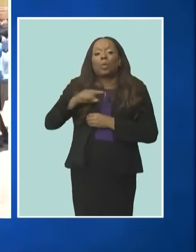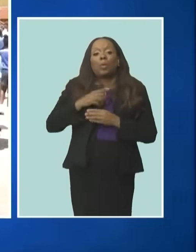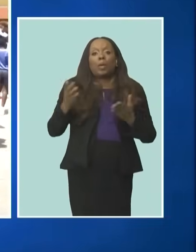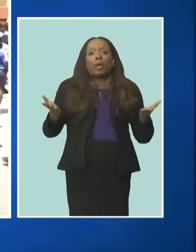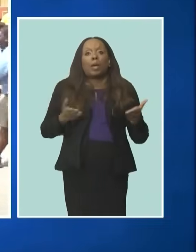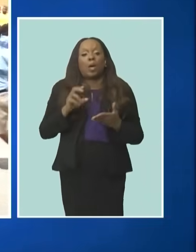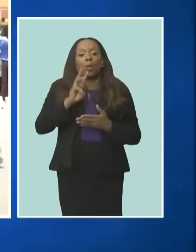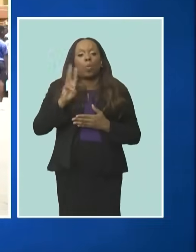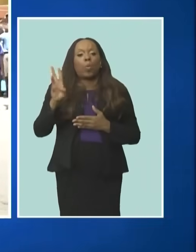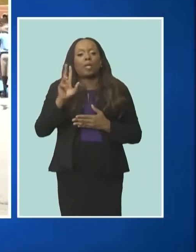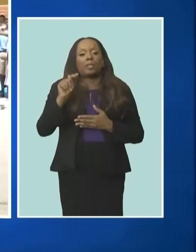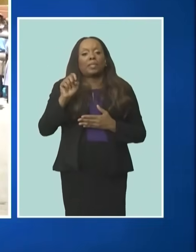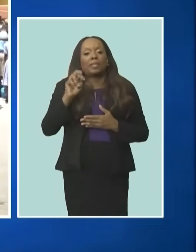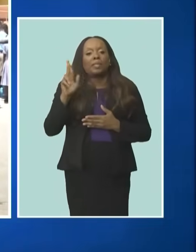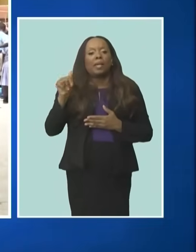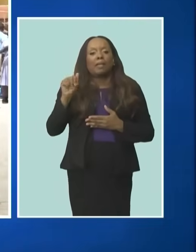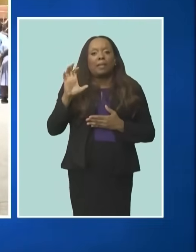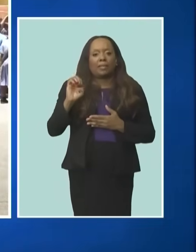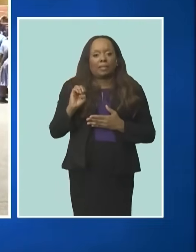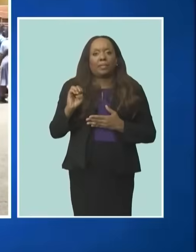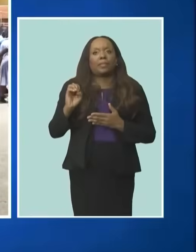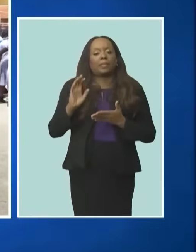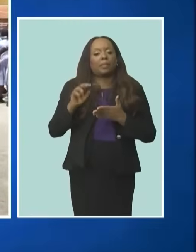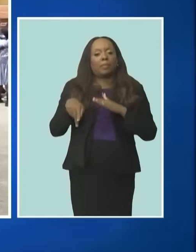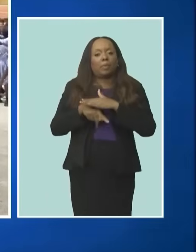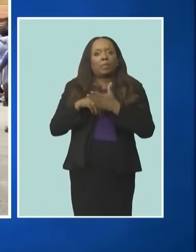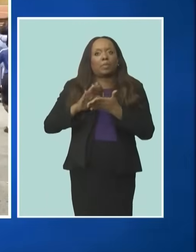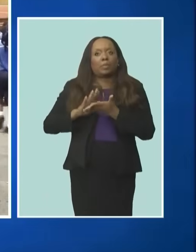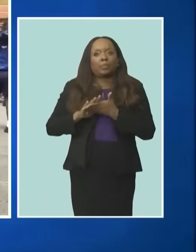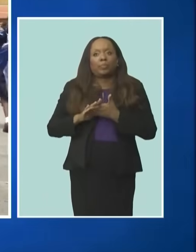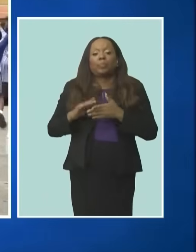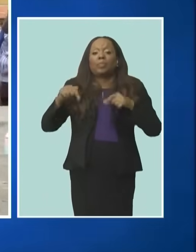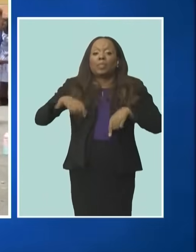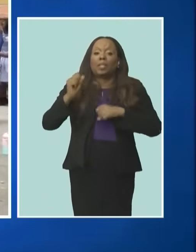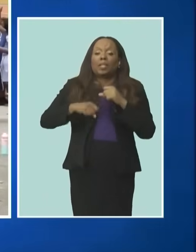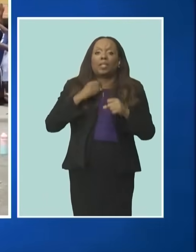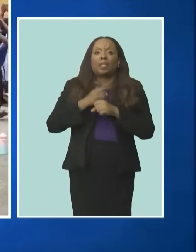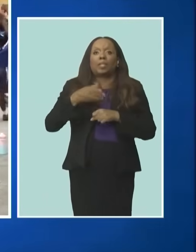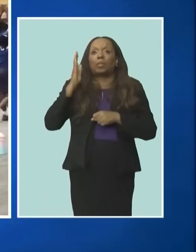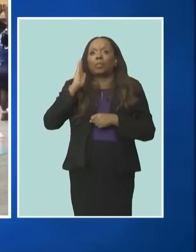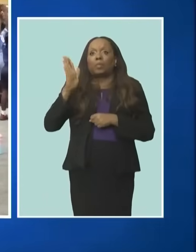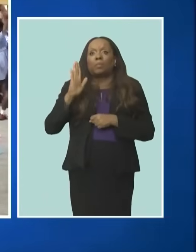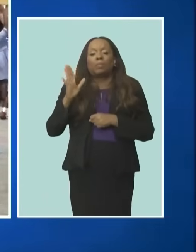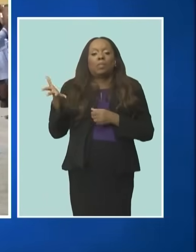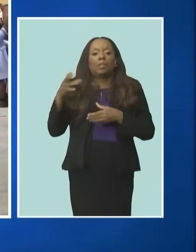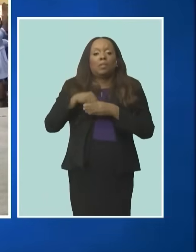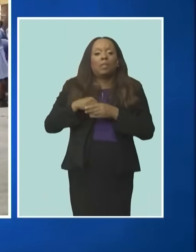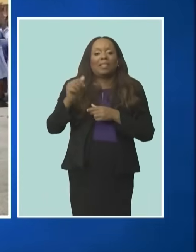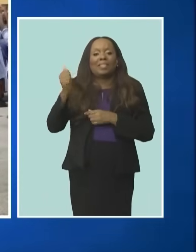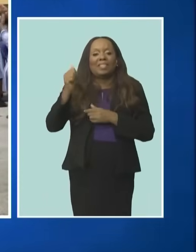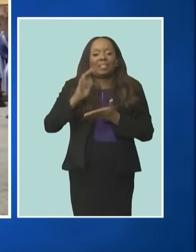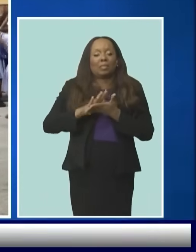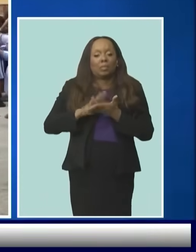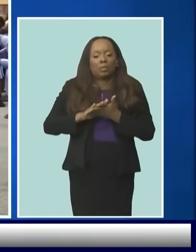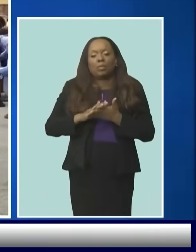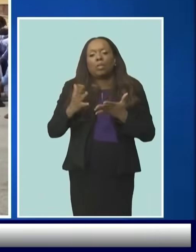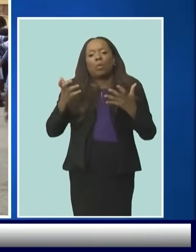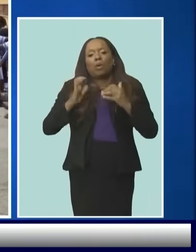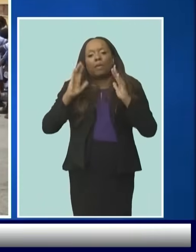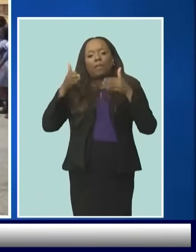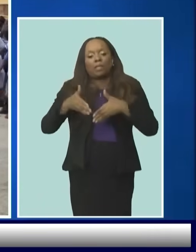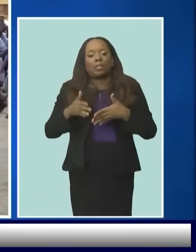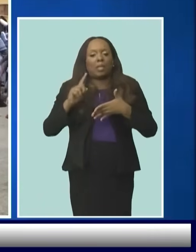EcoFit Youth Program 2025. This year we will be going into 10 schools, and the focus of the program is health,